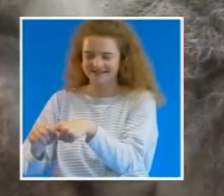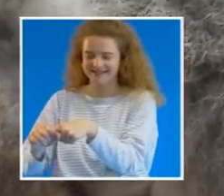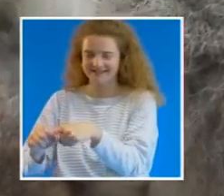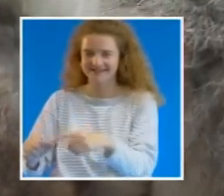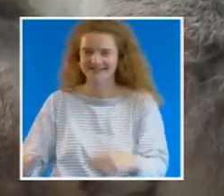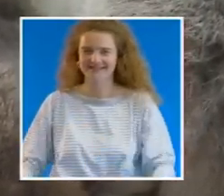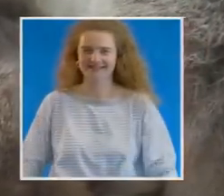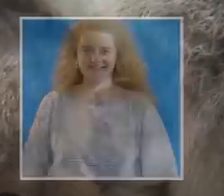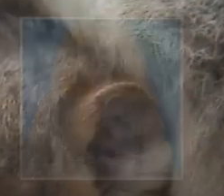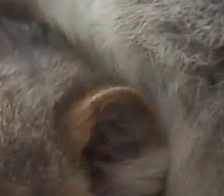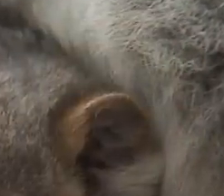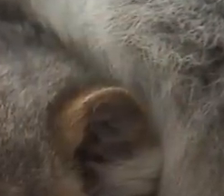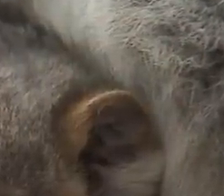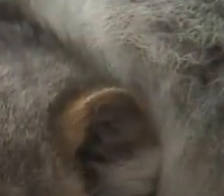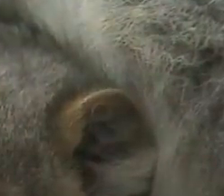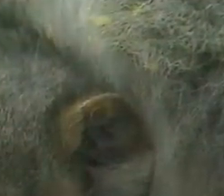away.